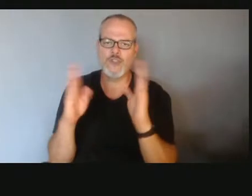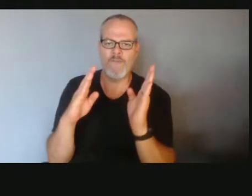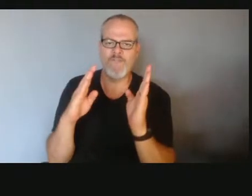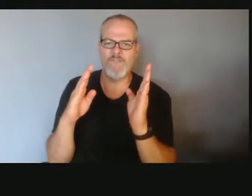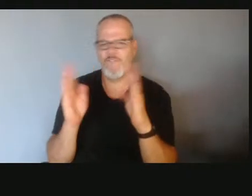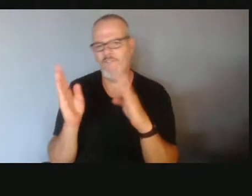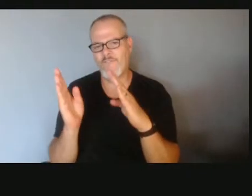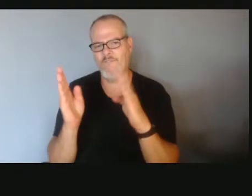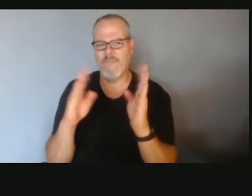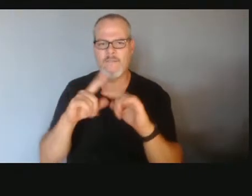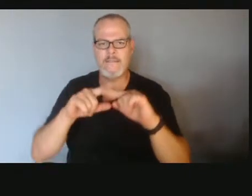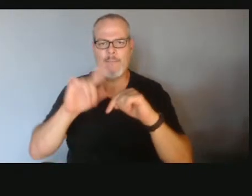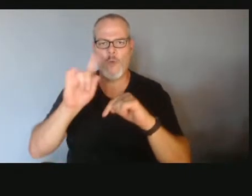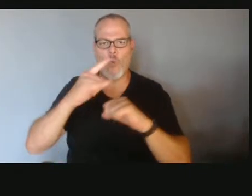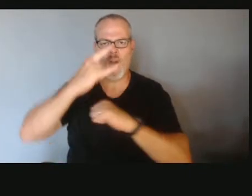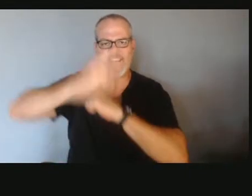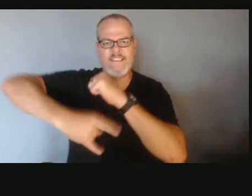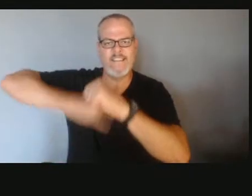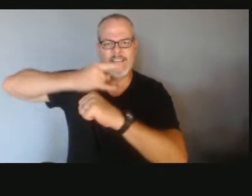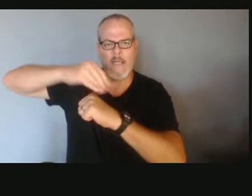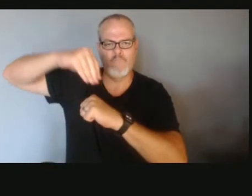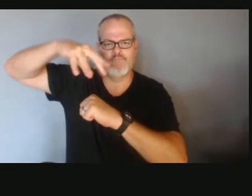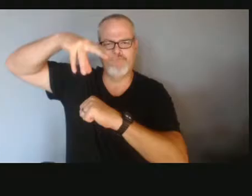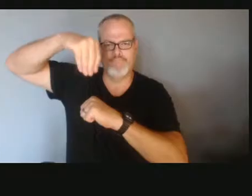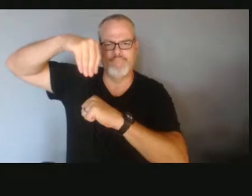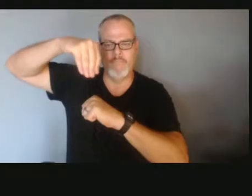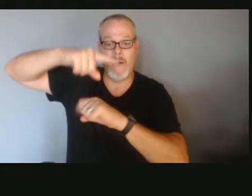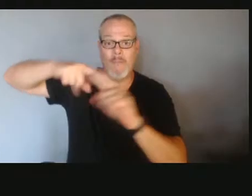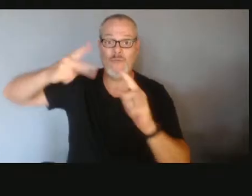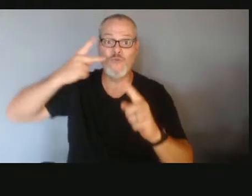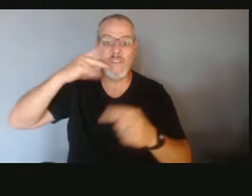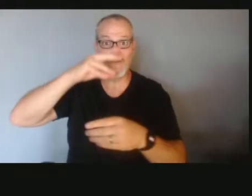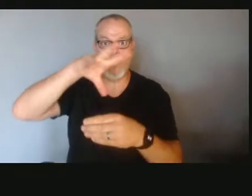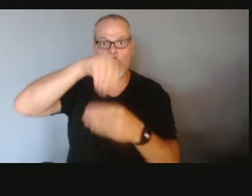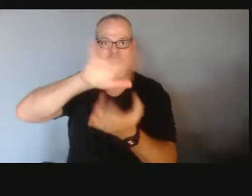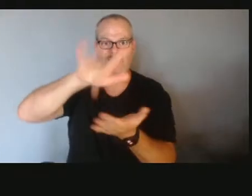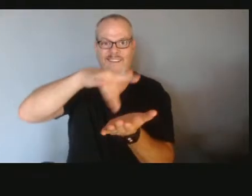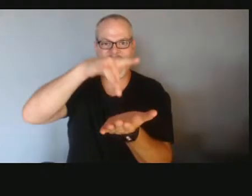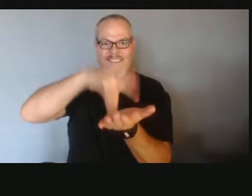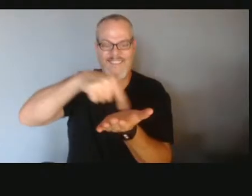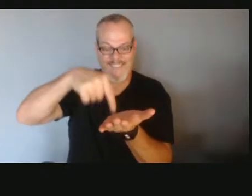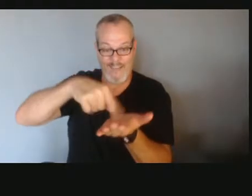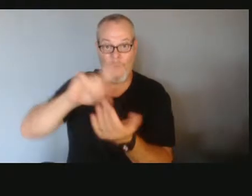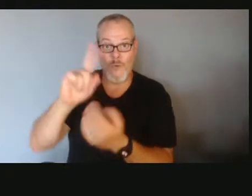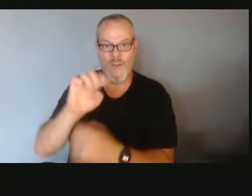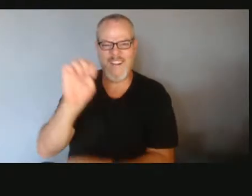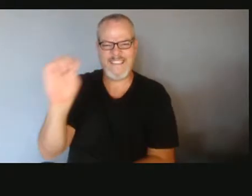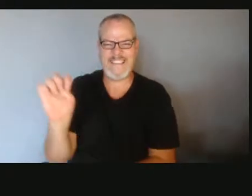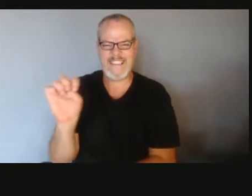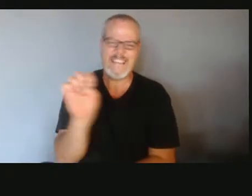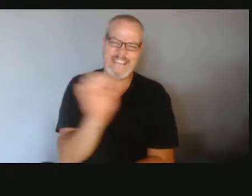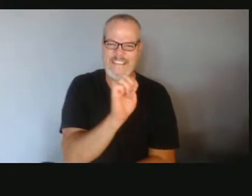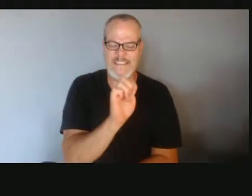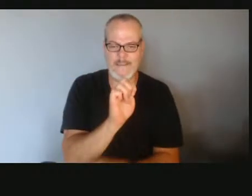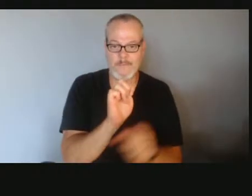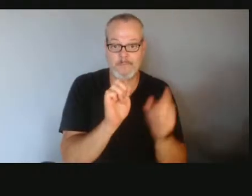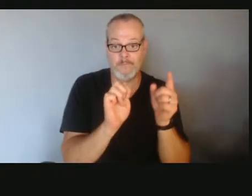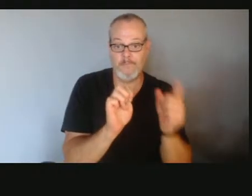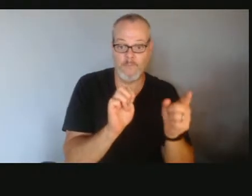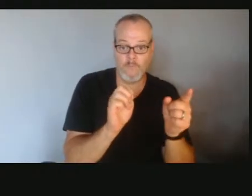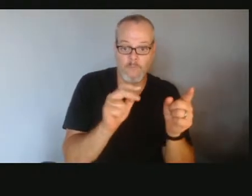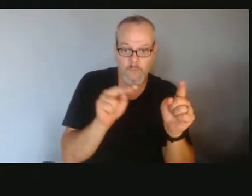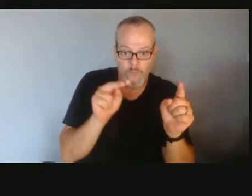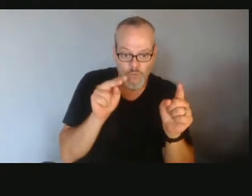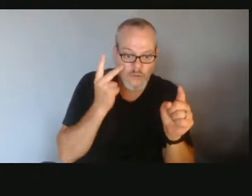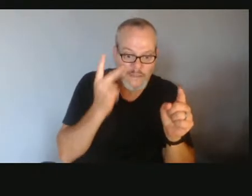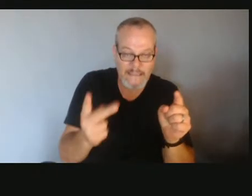satellite and all of that, but you can see that's within the crater and it seems to be shifted more on the eastern side. And if we look at the pattern of increasing color